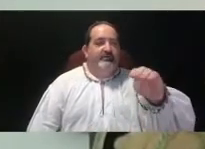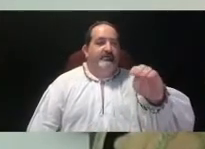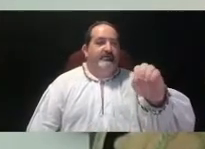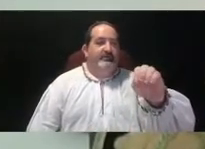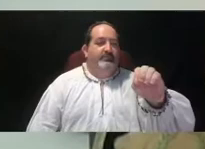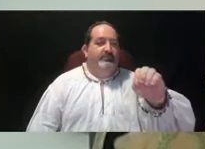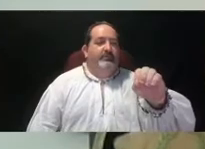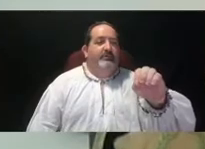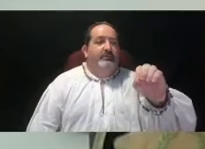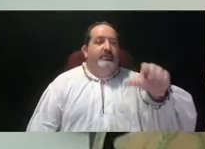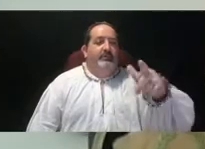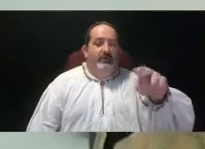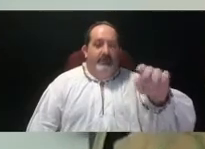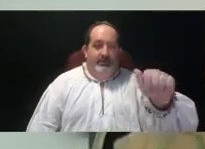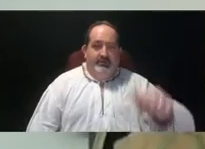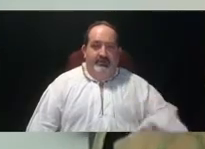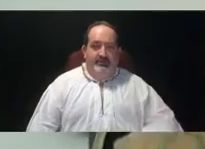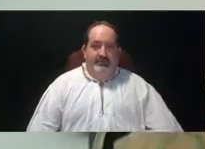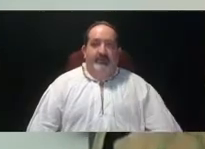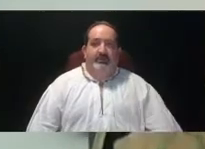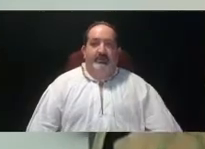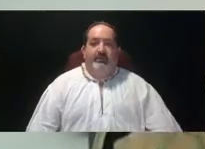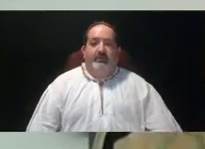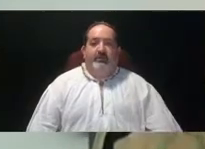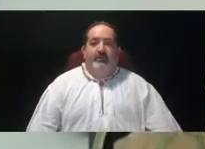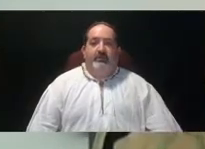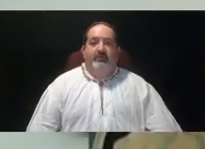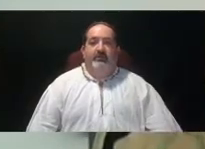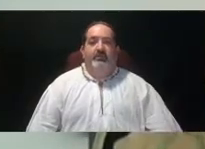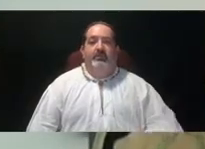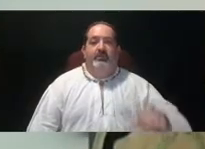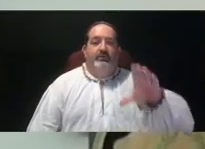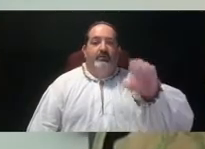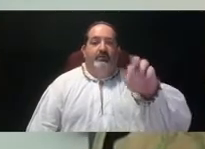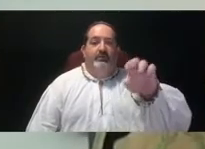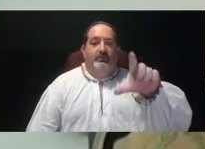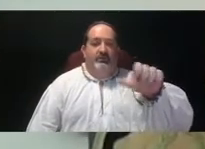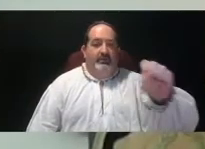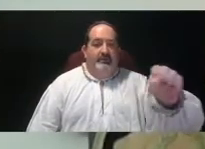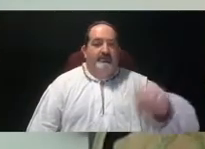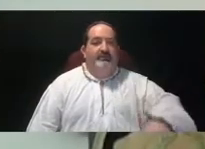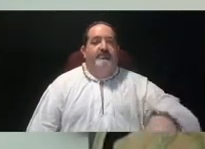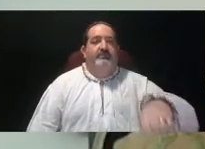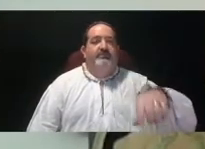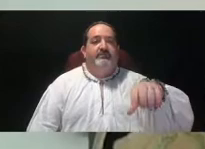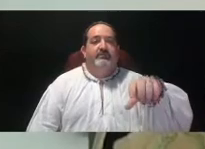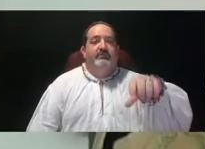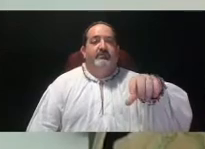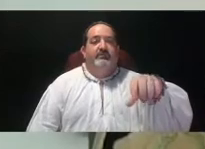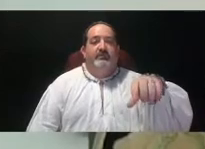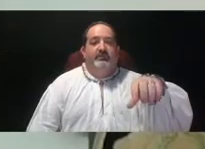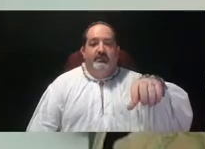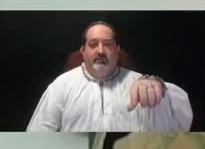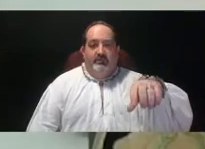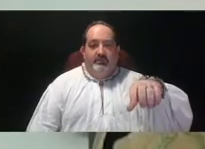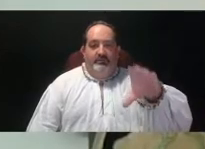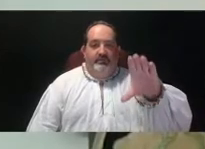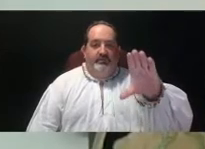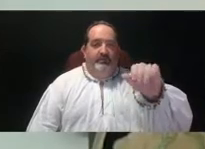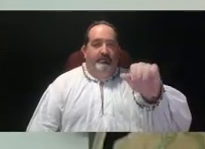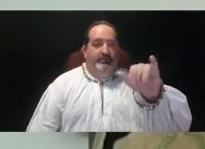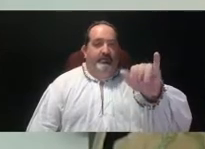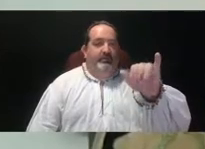Countess Sikilas, forgive me, Countess Carlas MacGregor, Misters Car Edwin